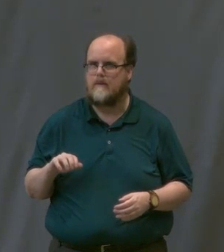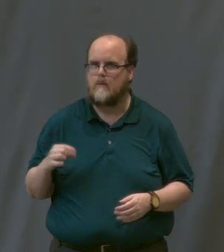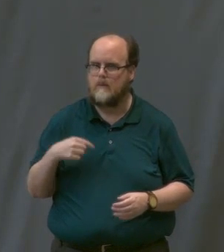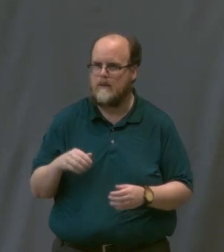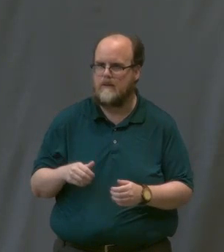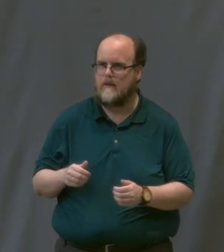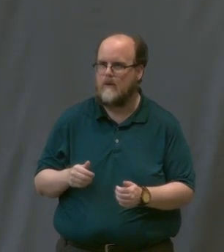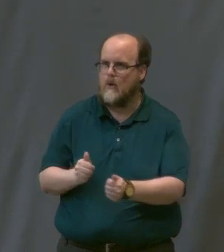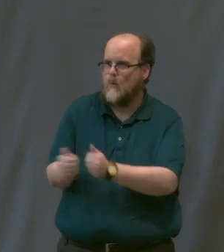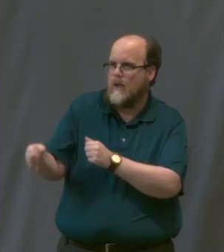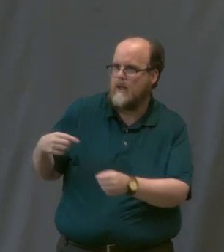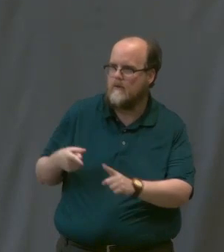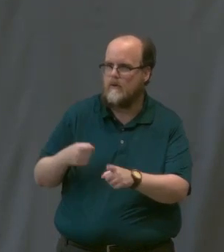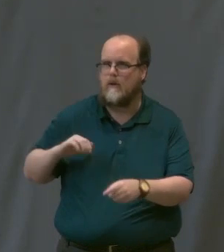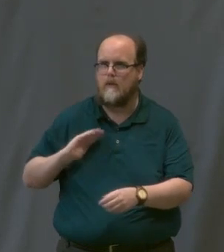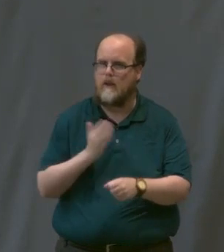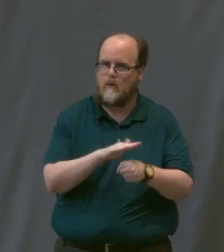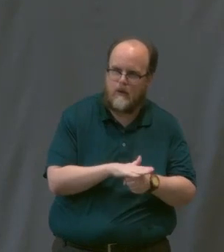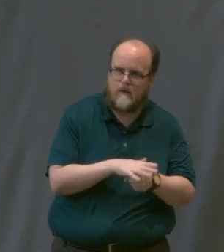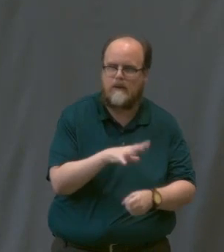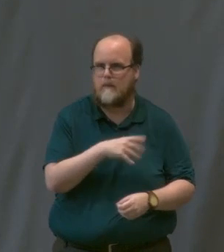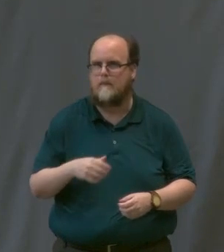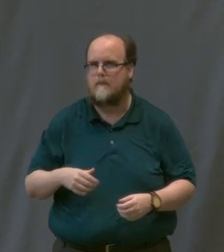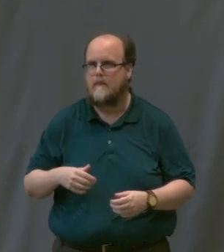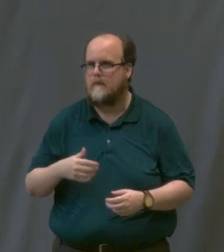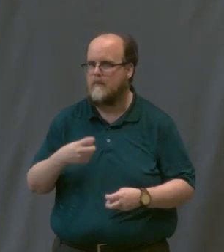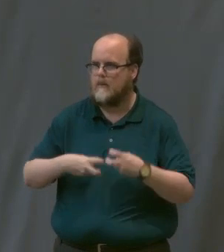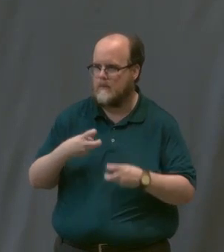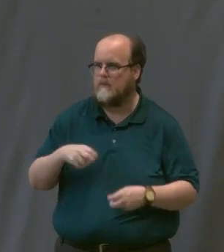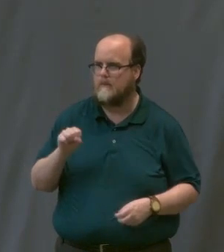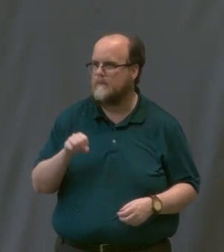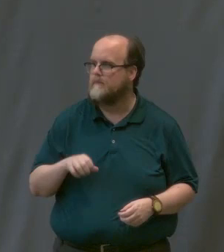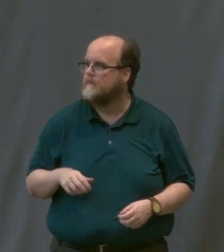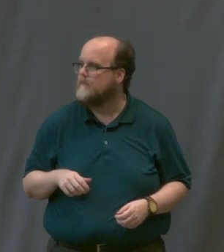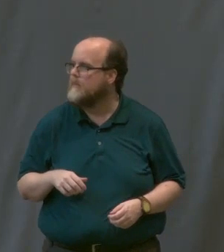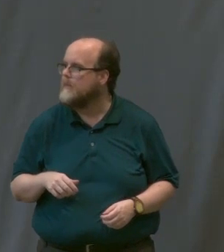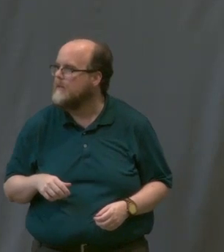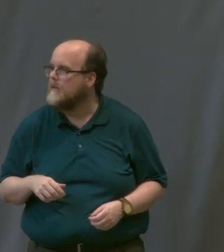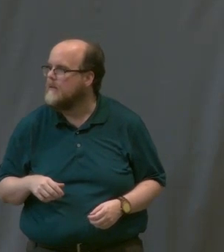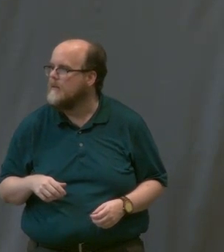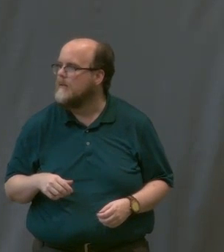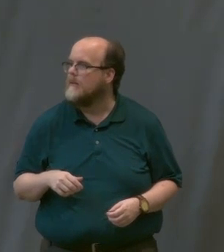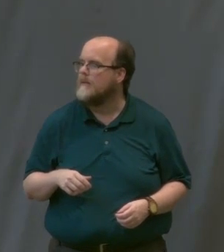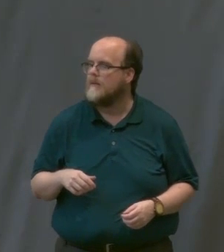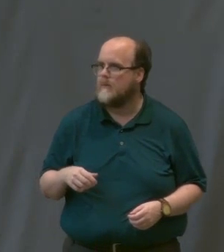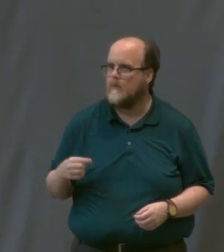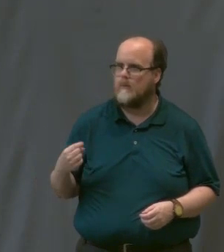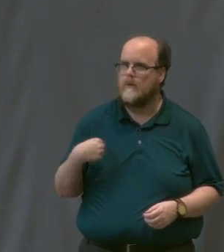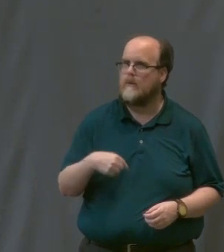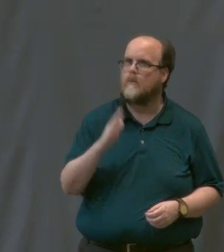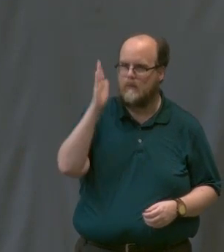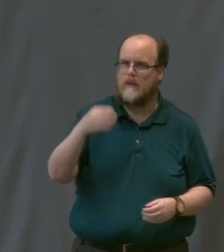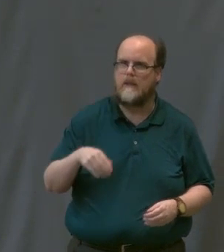away from our pressures, we'll be away from our problems. Thank you, Jason. We'll be away from our problems, we'll be away from our pressures, and we'll be at